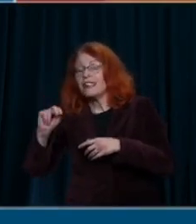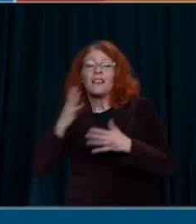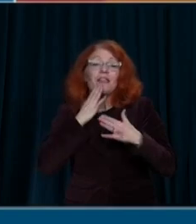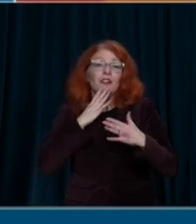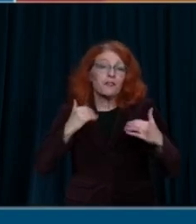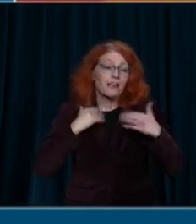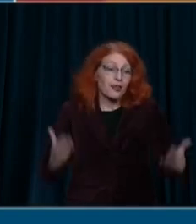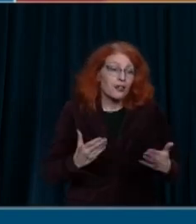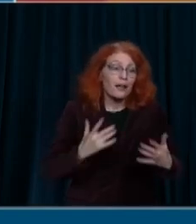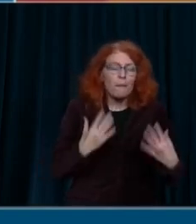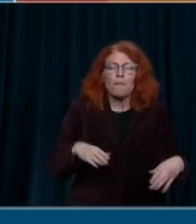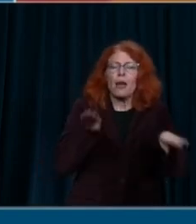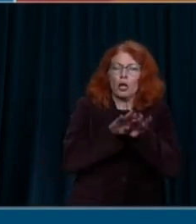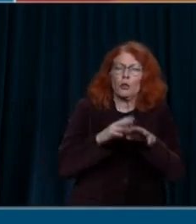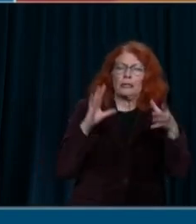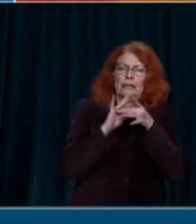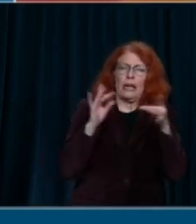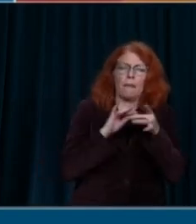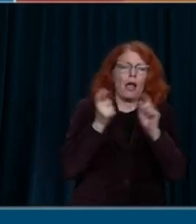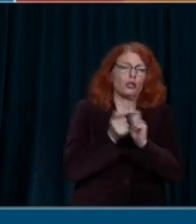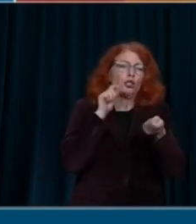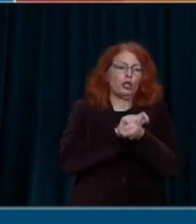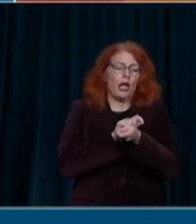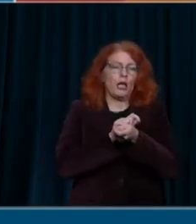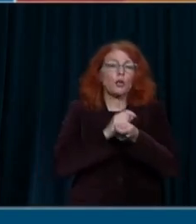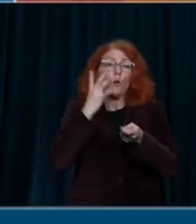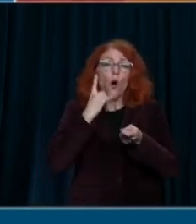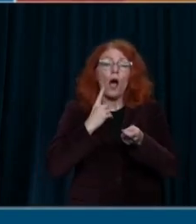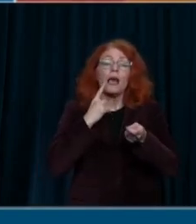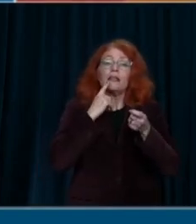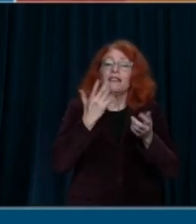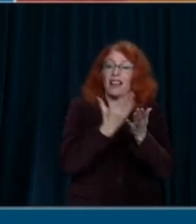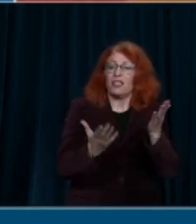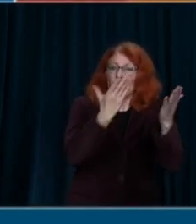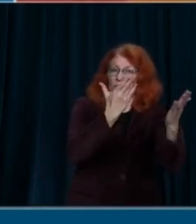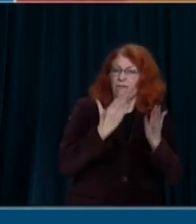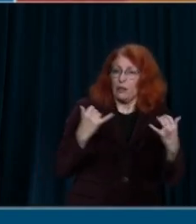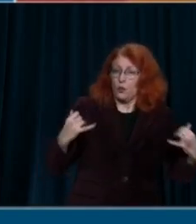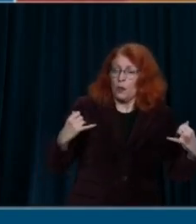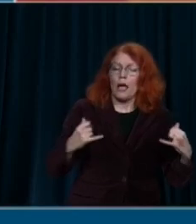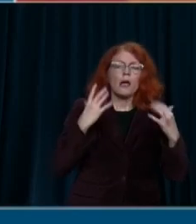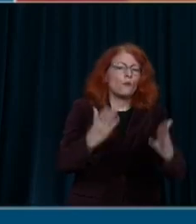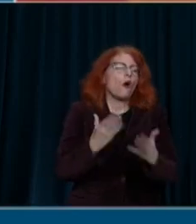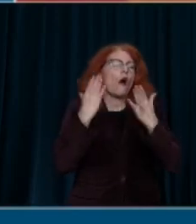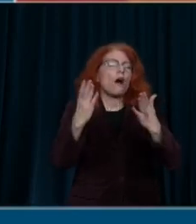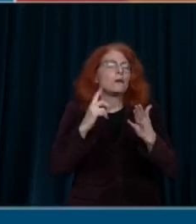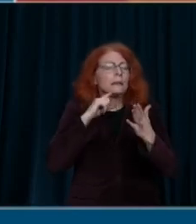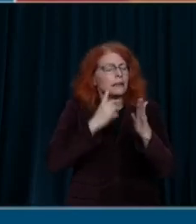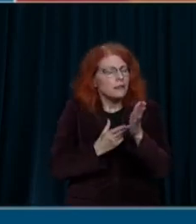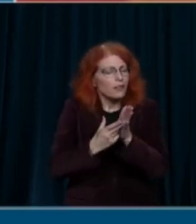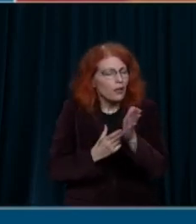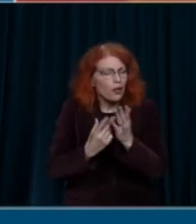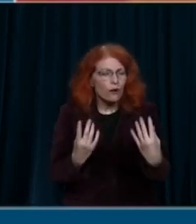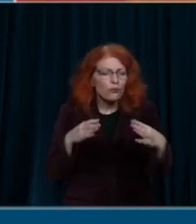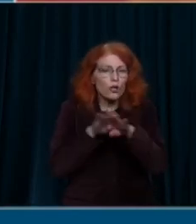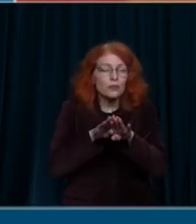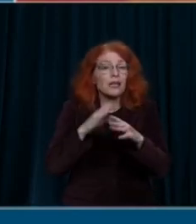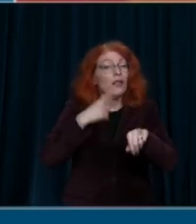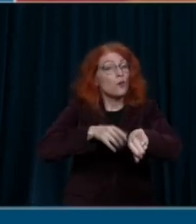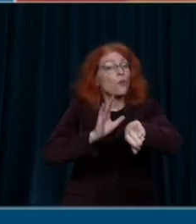have to change my closing statement because of some of the things that was offered here. And I must offer this sincere closing and this